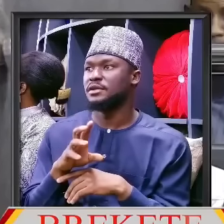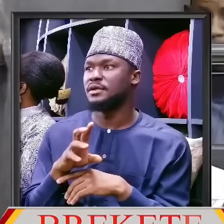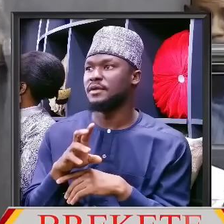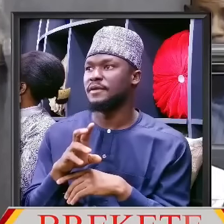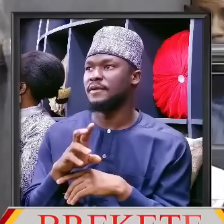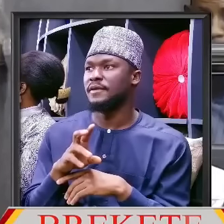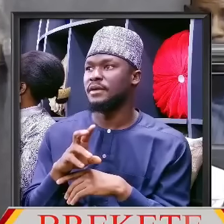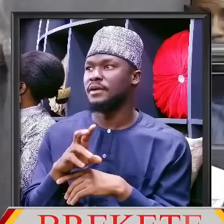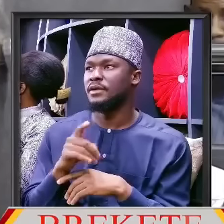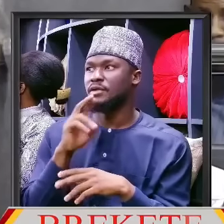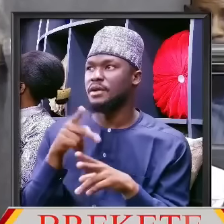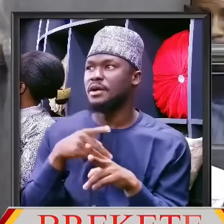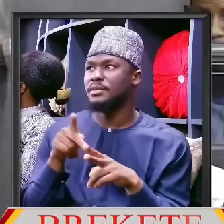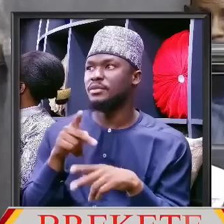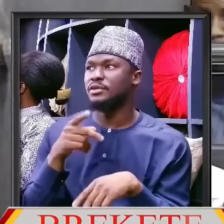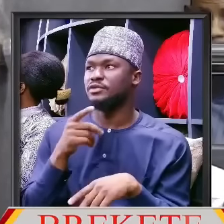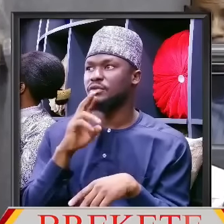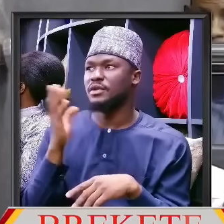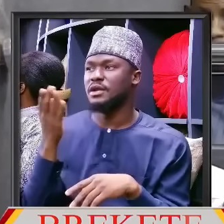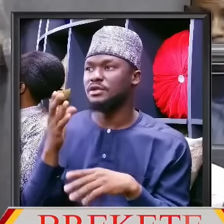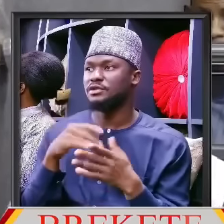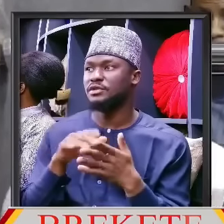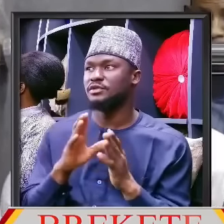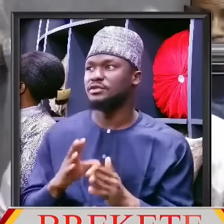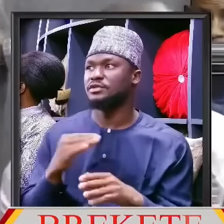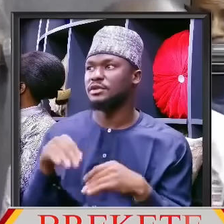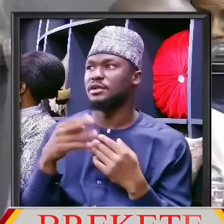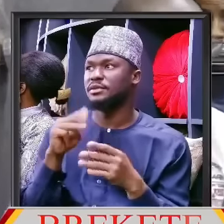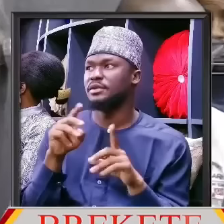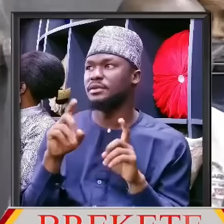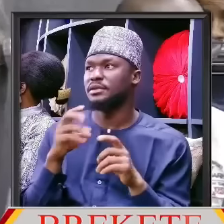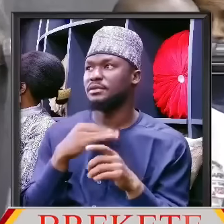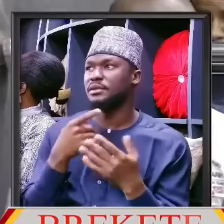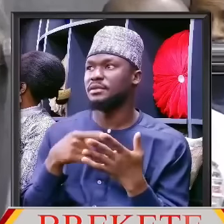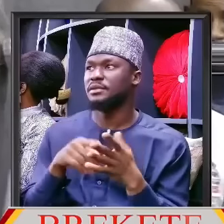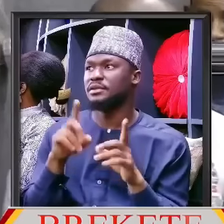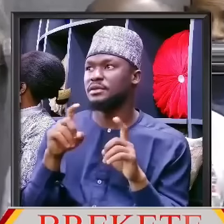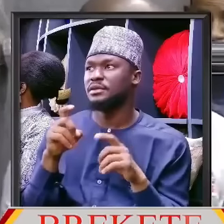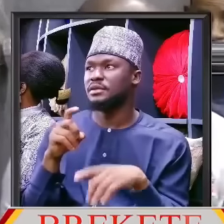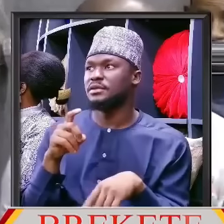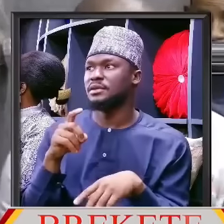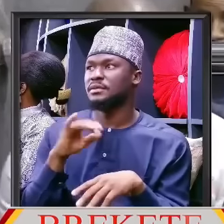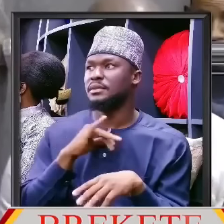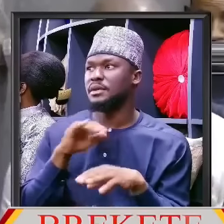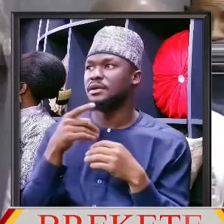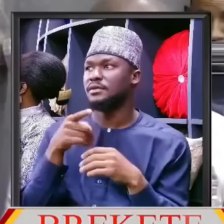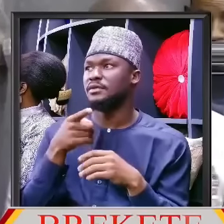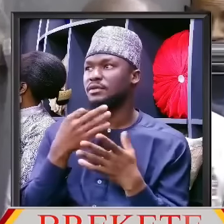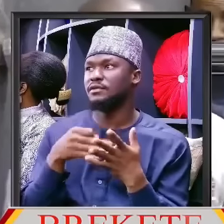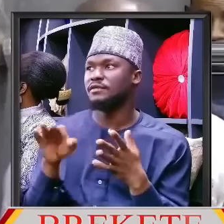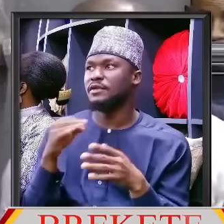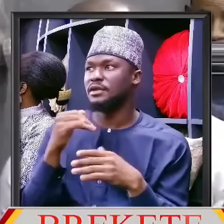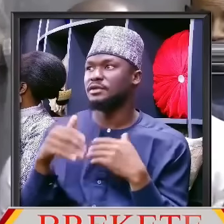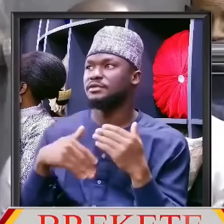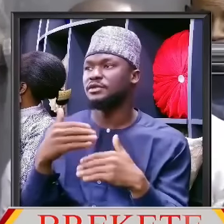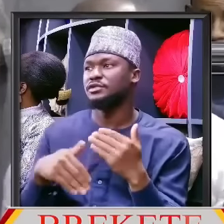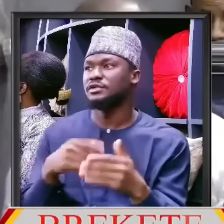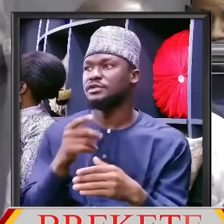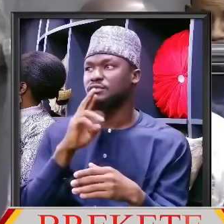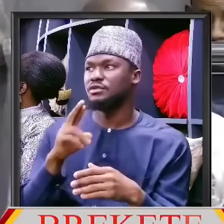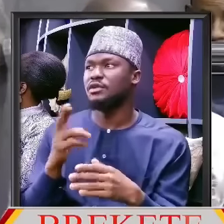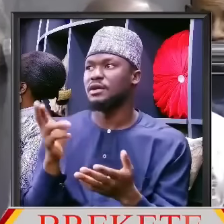VC, you be professor. You the lecture students, they give them exam. This exam where I give you, you don't fail. Now, processes, now